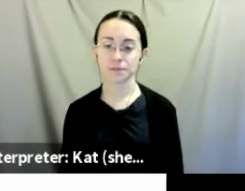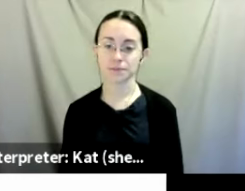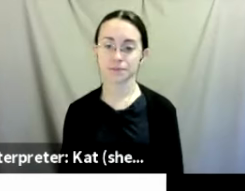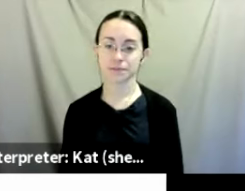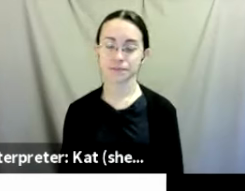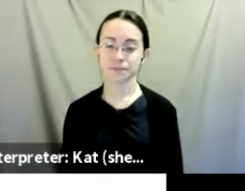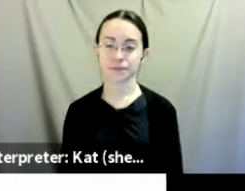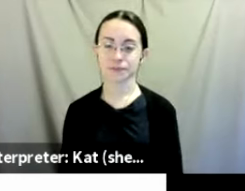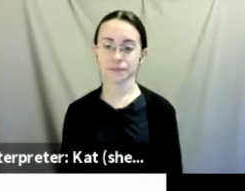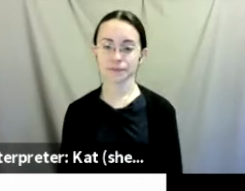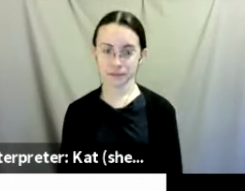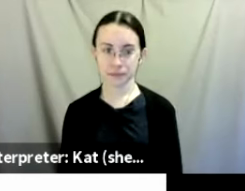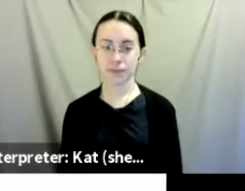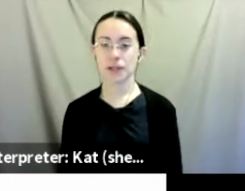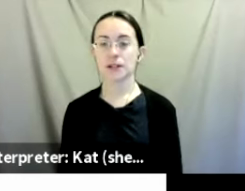community.